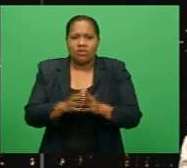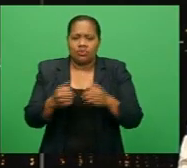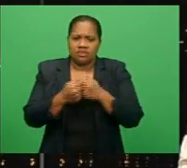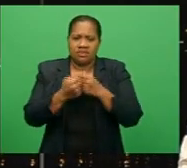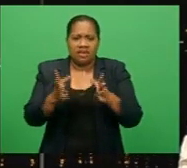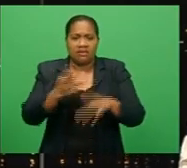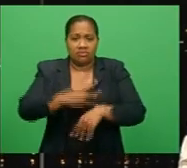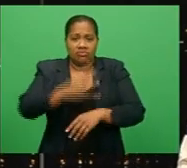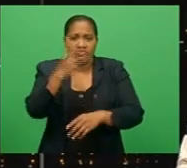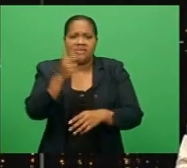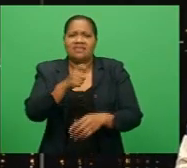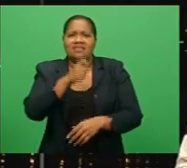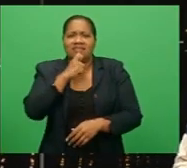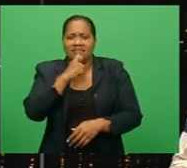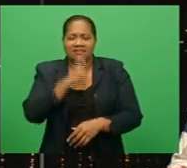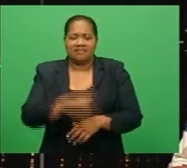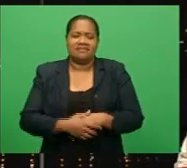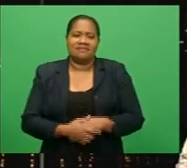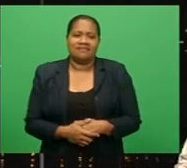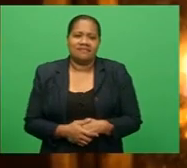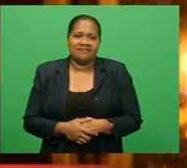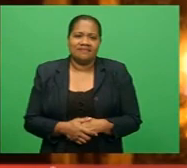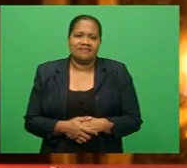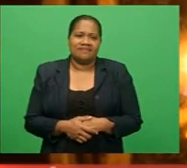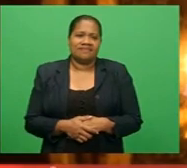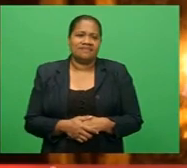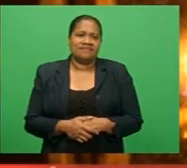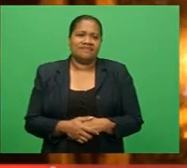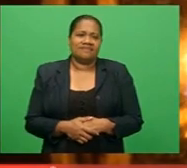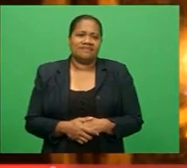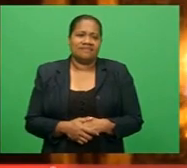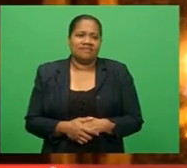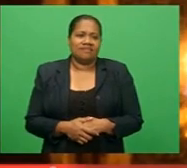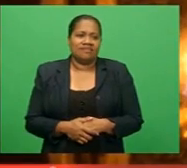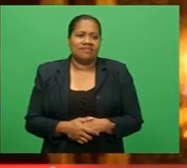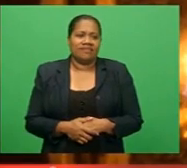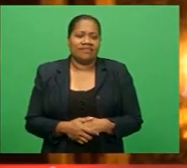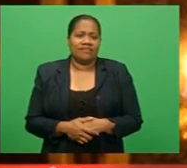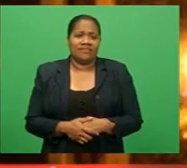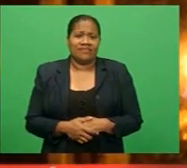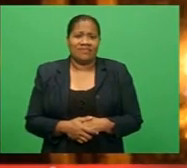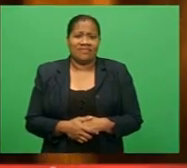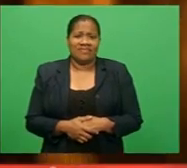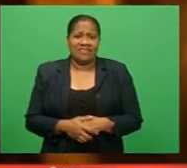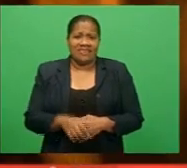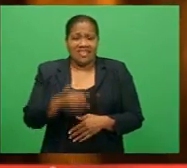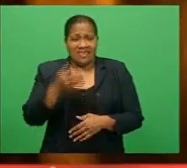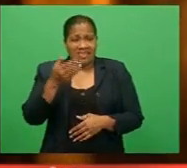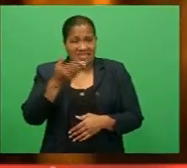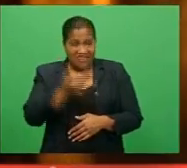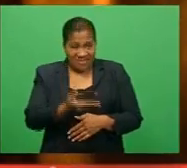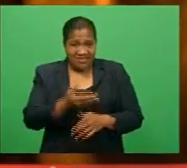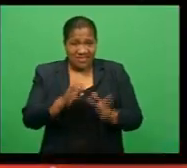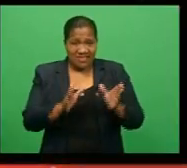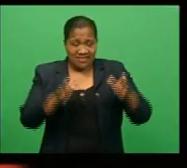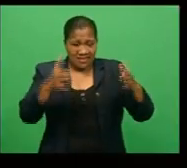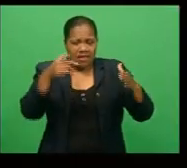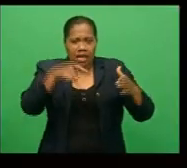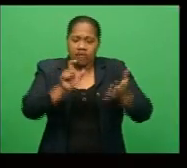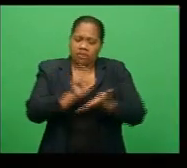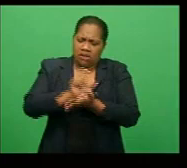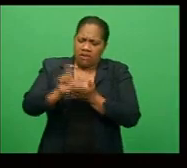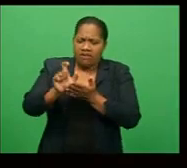p.m. Pranita Prakash has the details. The Sanatan Dharam Pratinidhi Sabha of Fiji has clarified a number